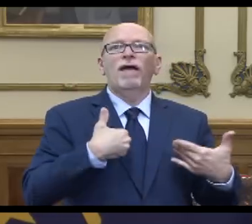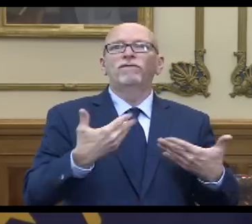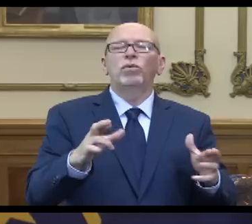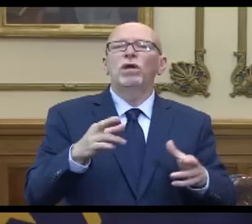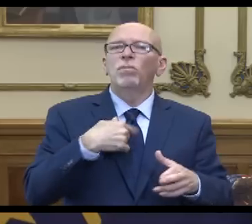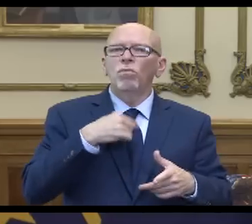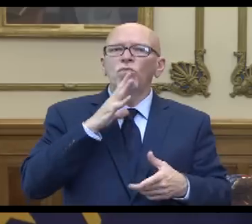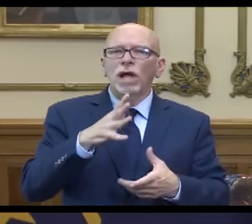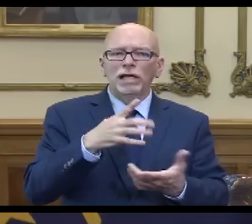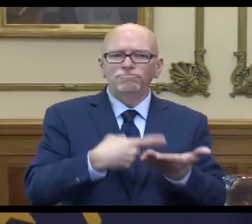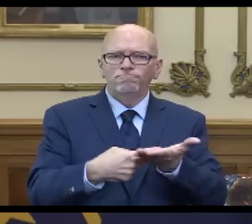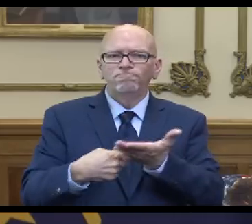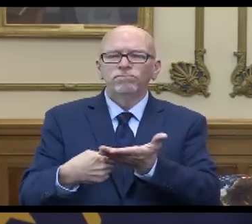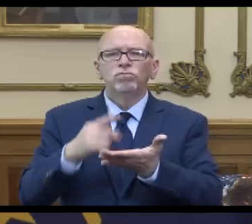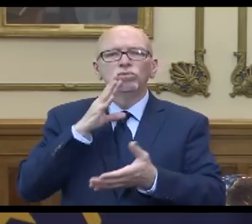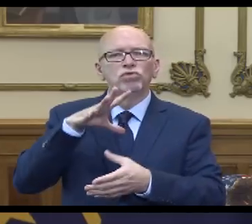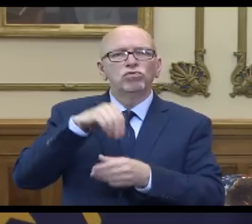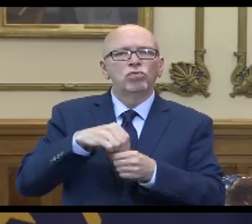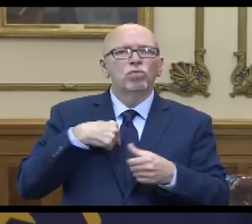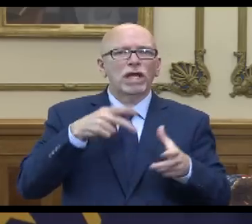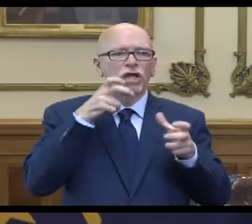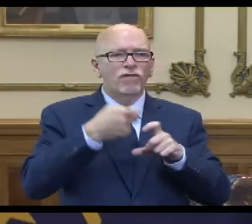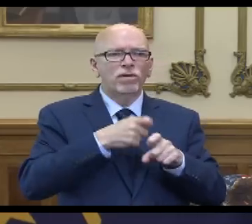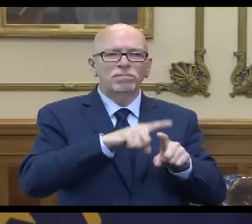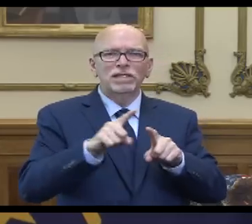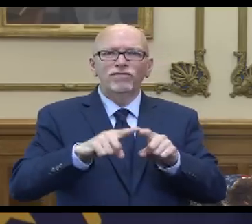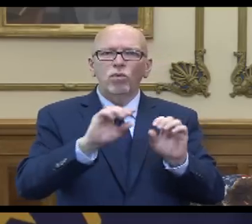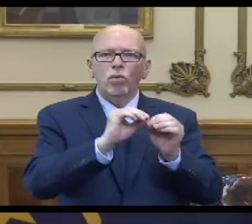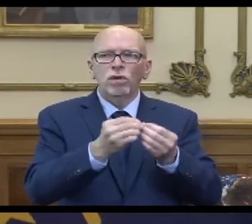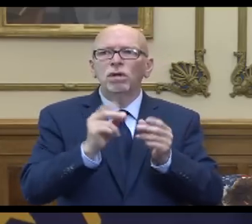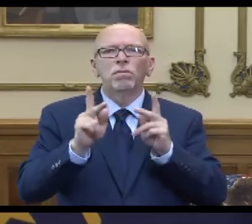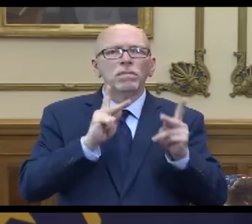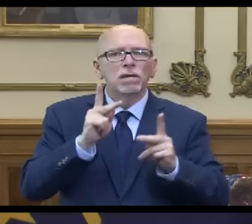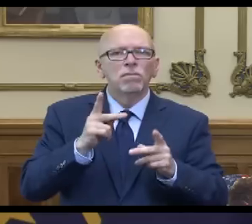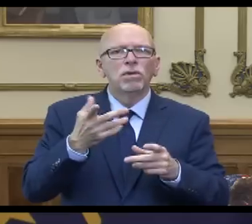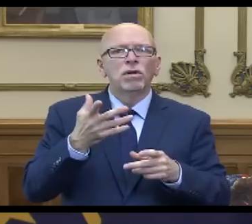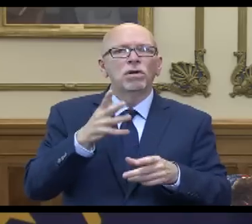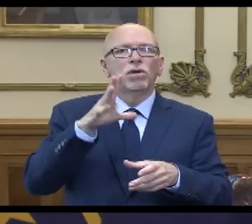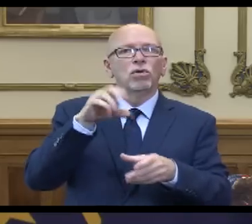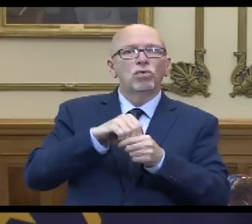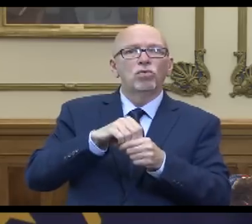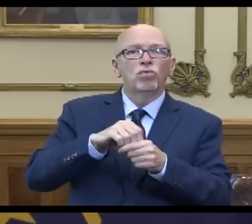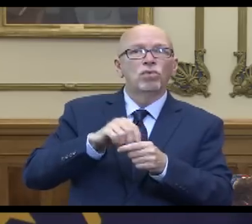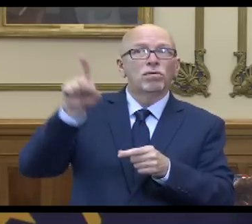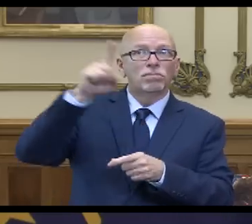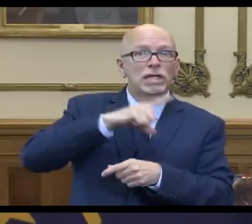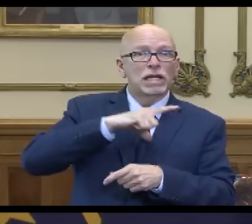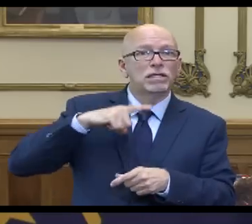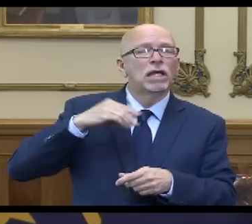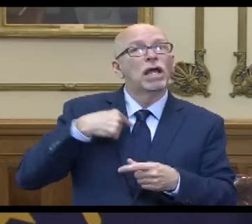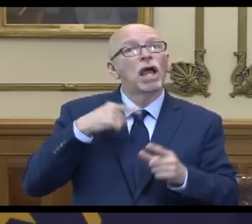include hearing from stakeholders, including upstairs, and I hope,